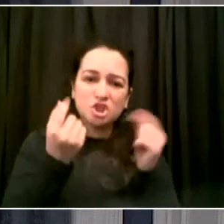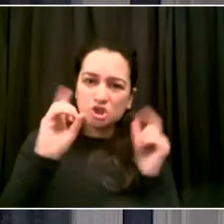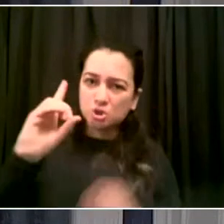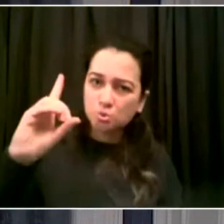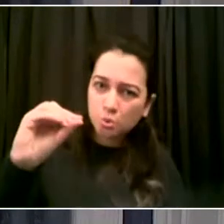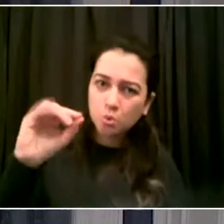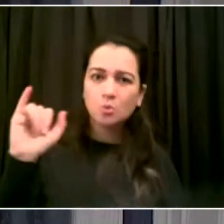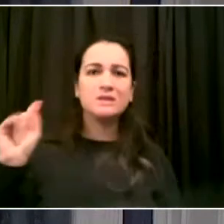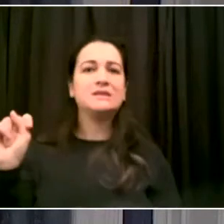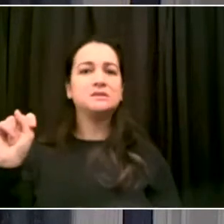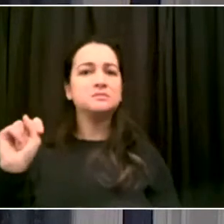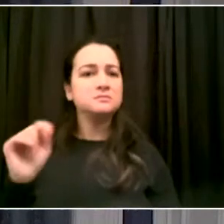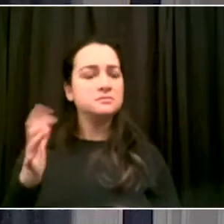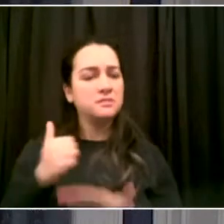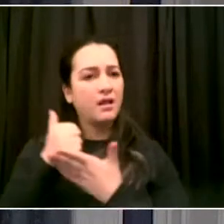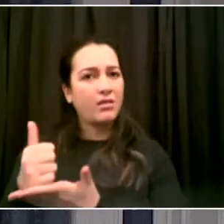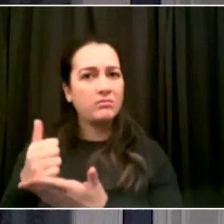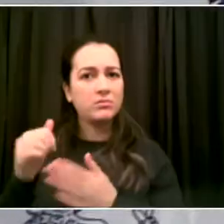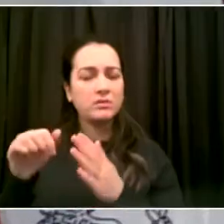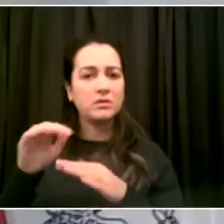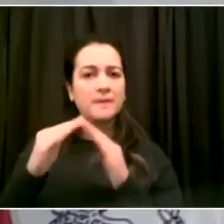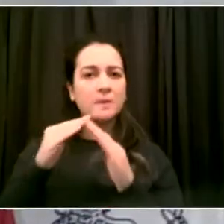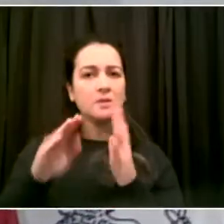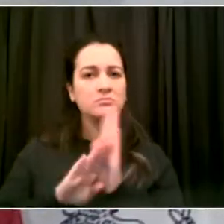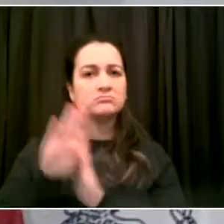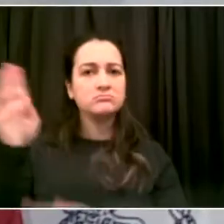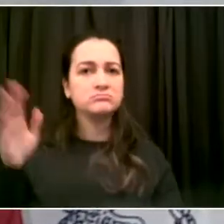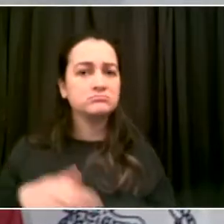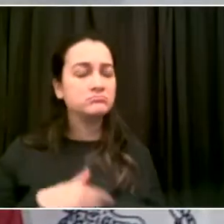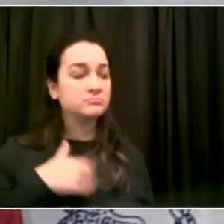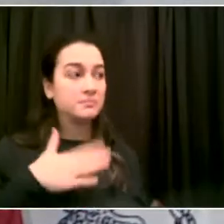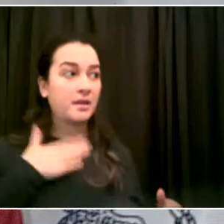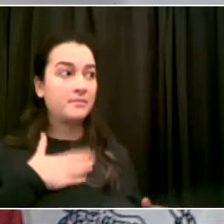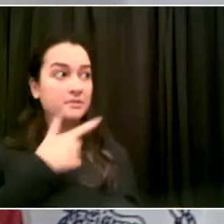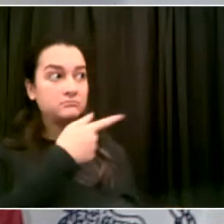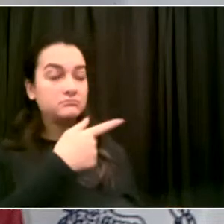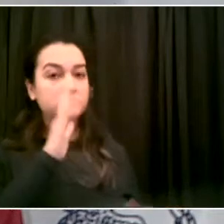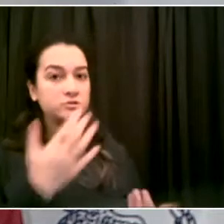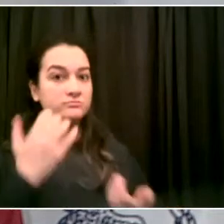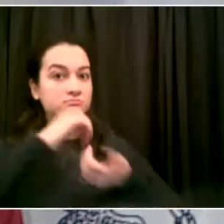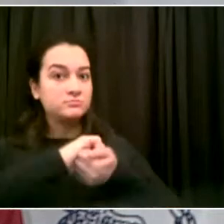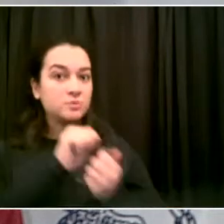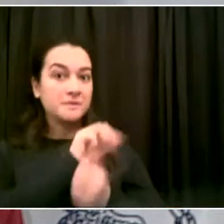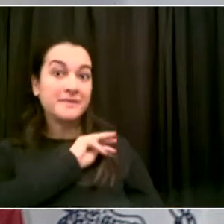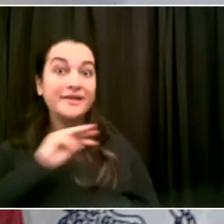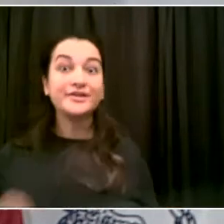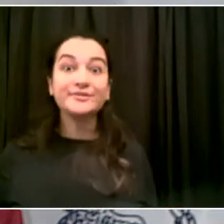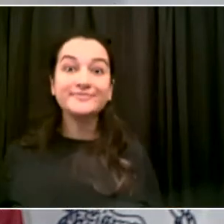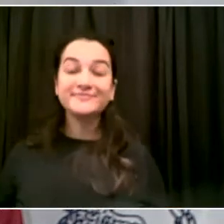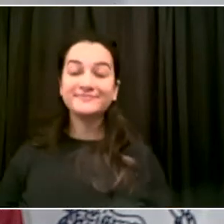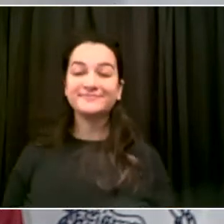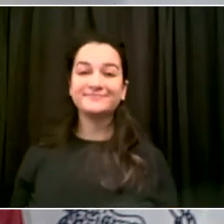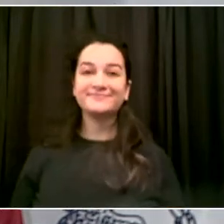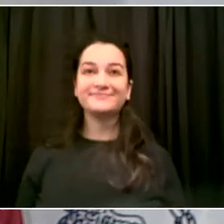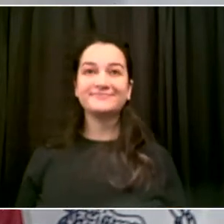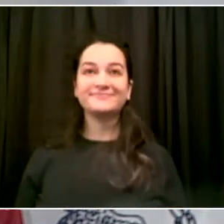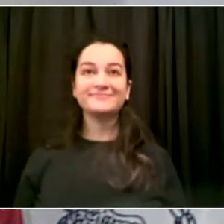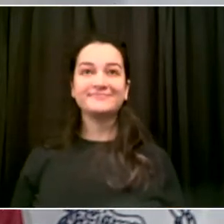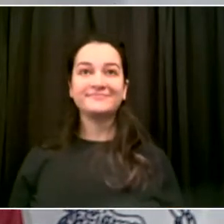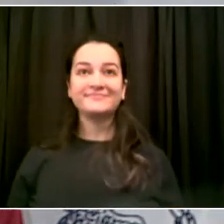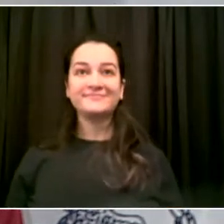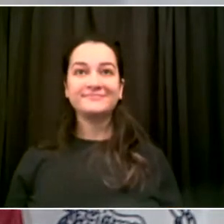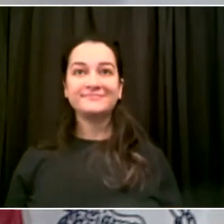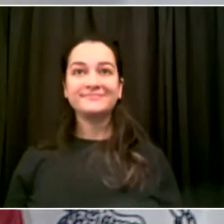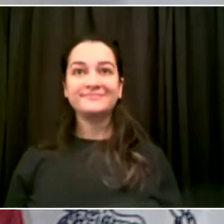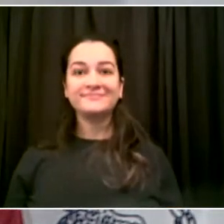from these two pandemics. Thank you. And Joanne, it's so powerful. It is two pandemics, you're right, and that's the right way to say it. And look,